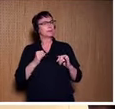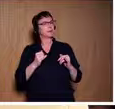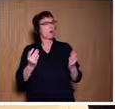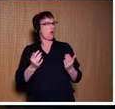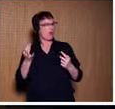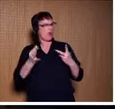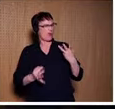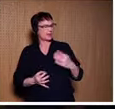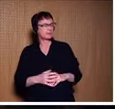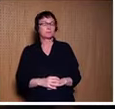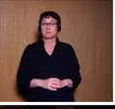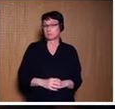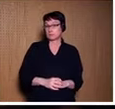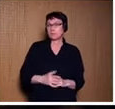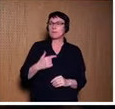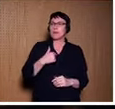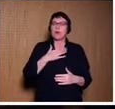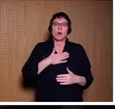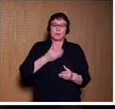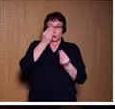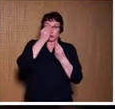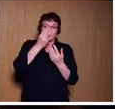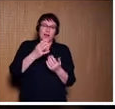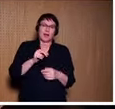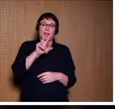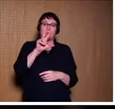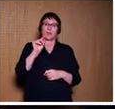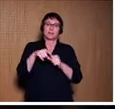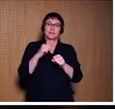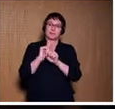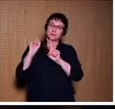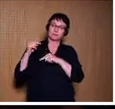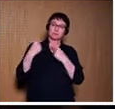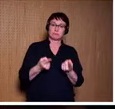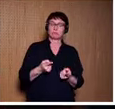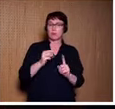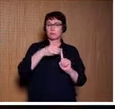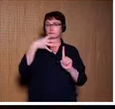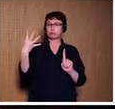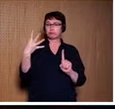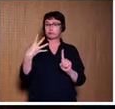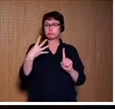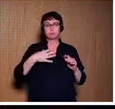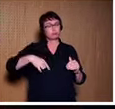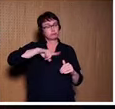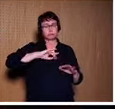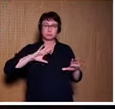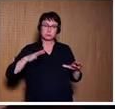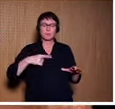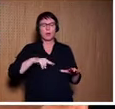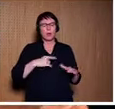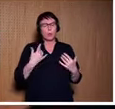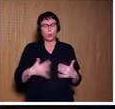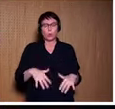let me see what we have achieved over the last 30 years. Because the LGBTI community has been reaching